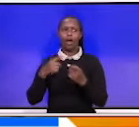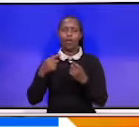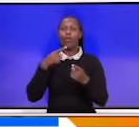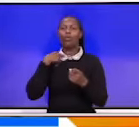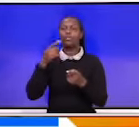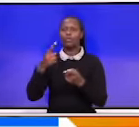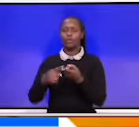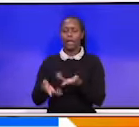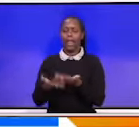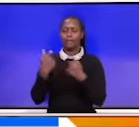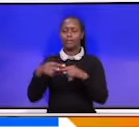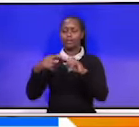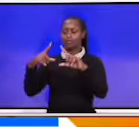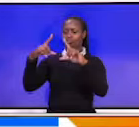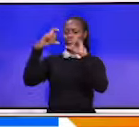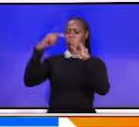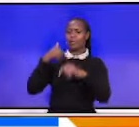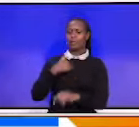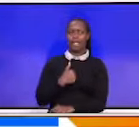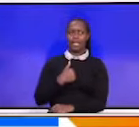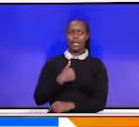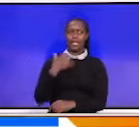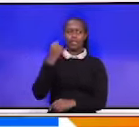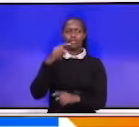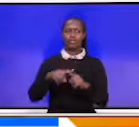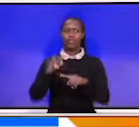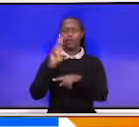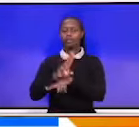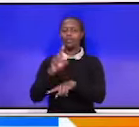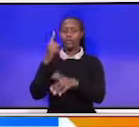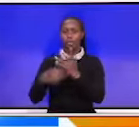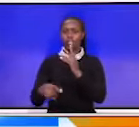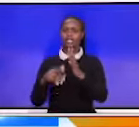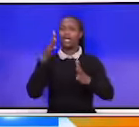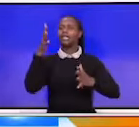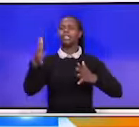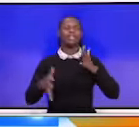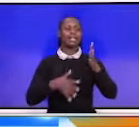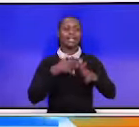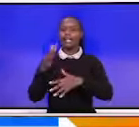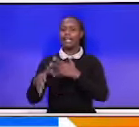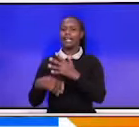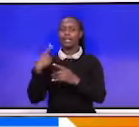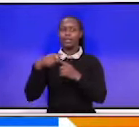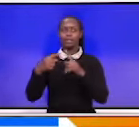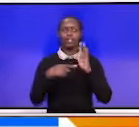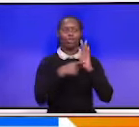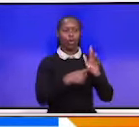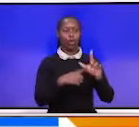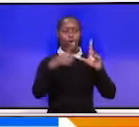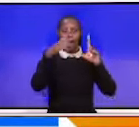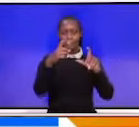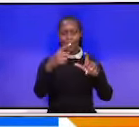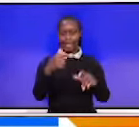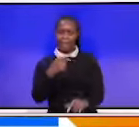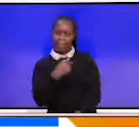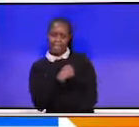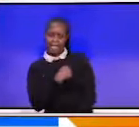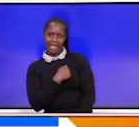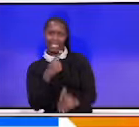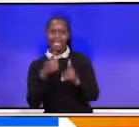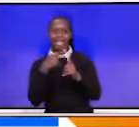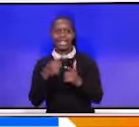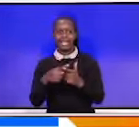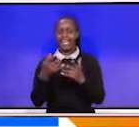photograph. So I used my hands, and I was showing him this camera, and me, I was talking